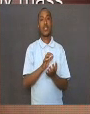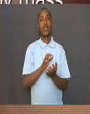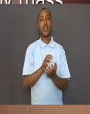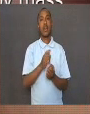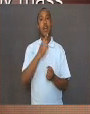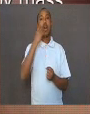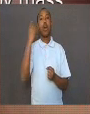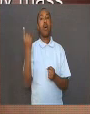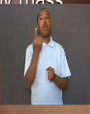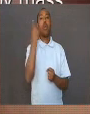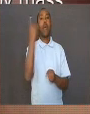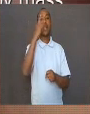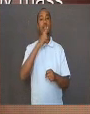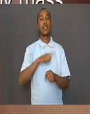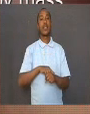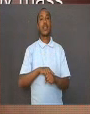chemical compound